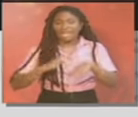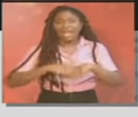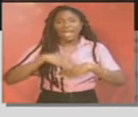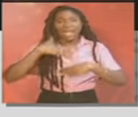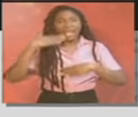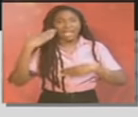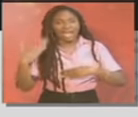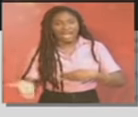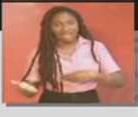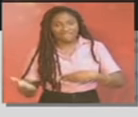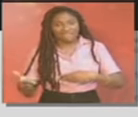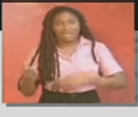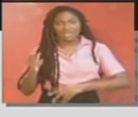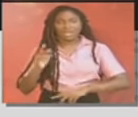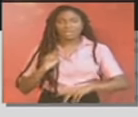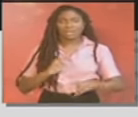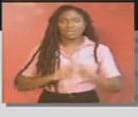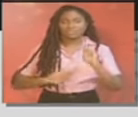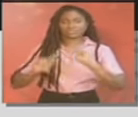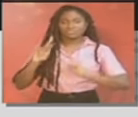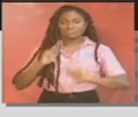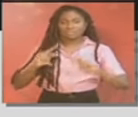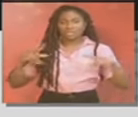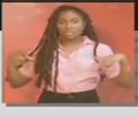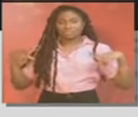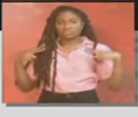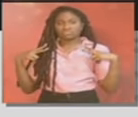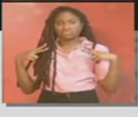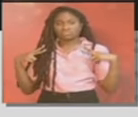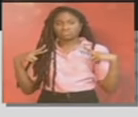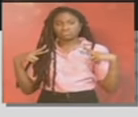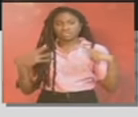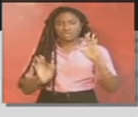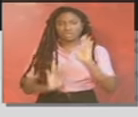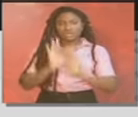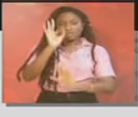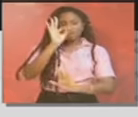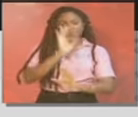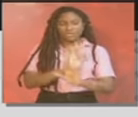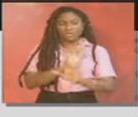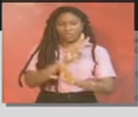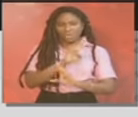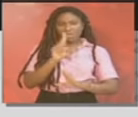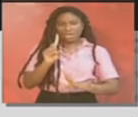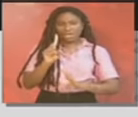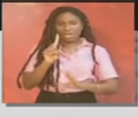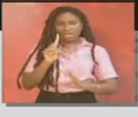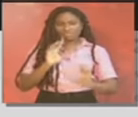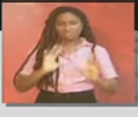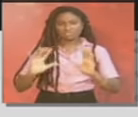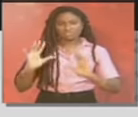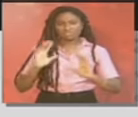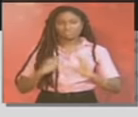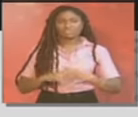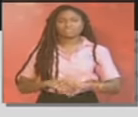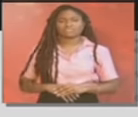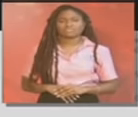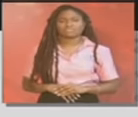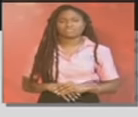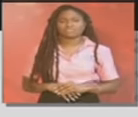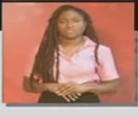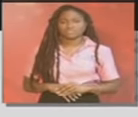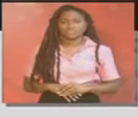measures that had been announced on the 21st of February, and that was the relaxation around some of the